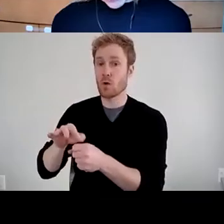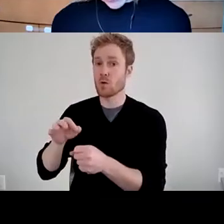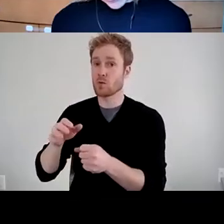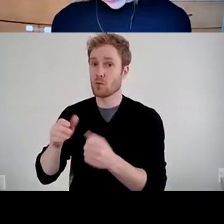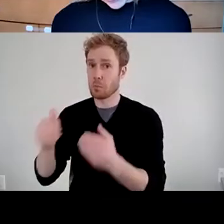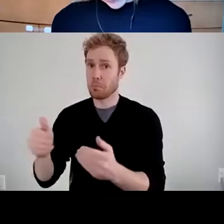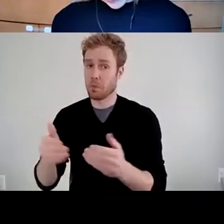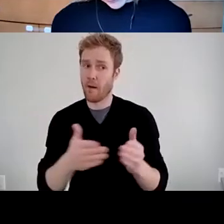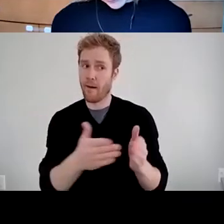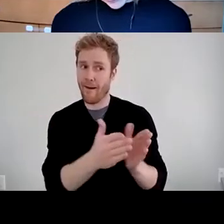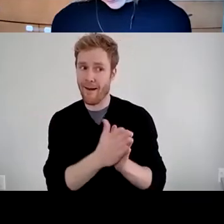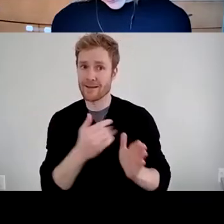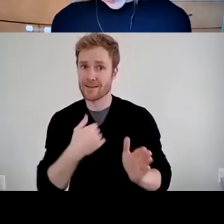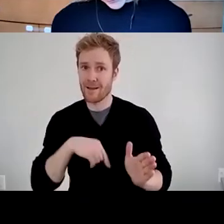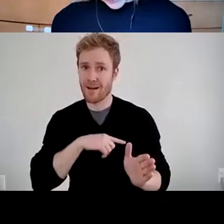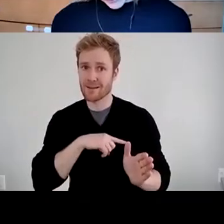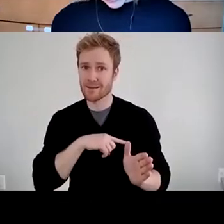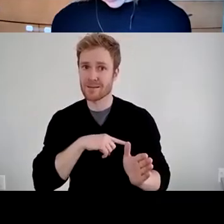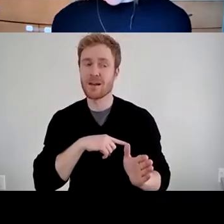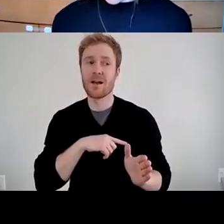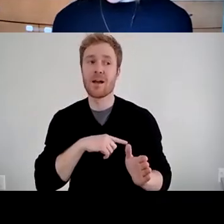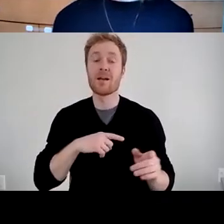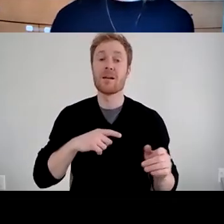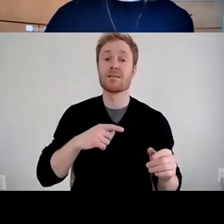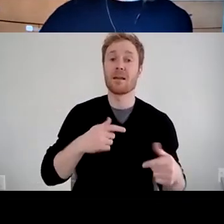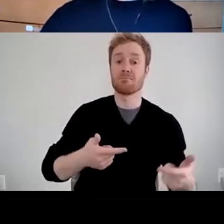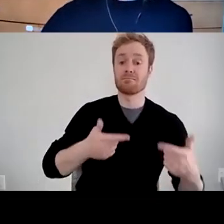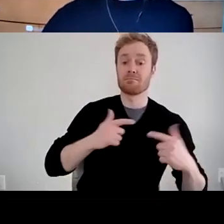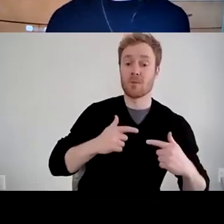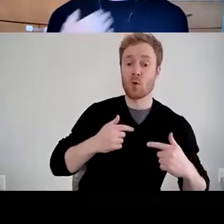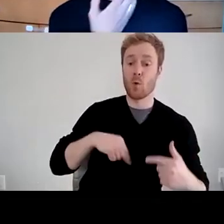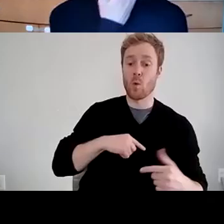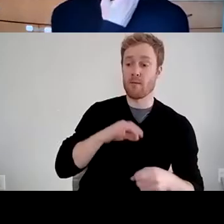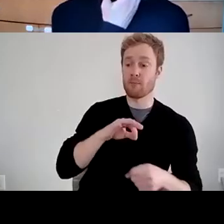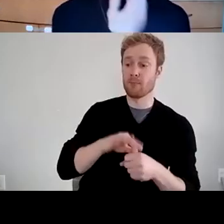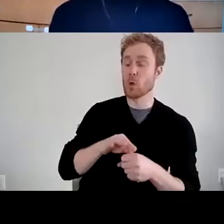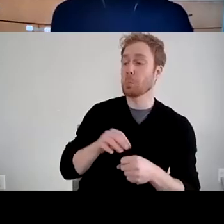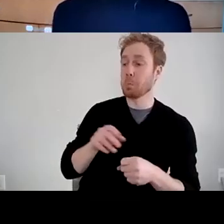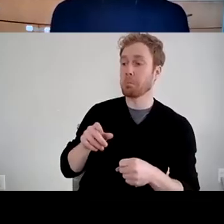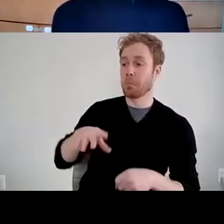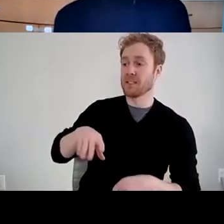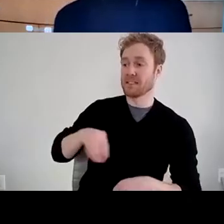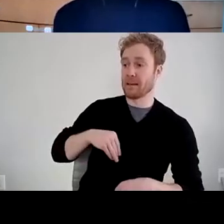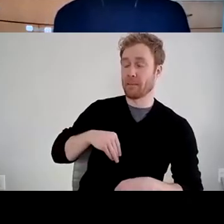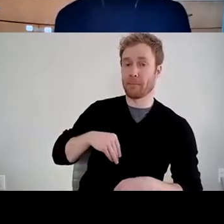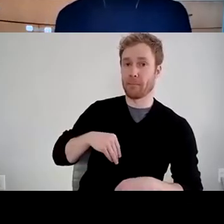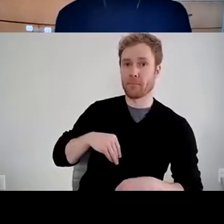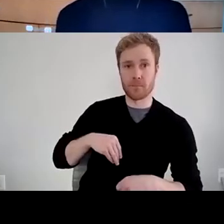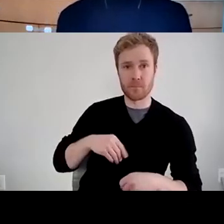if it became part of the city of Pittsburgh. I think what has to,